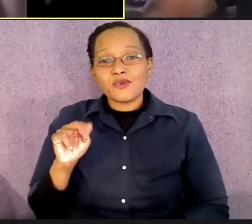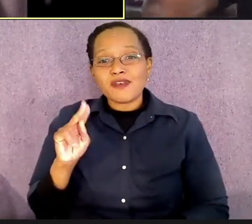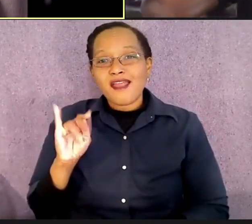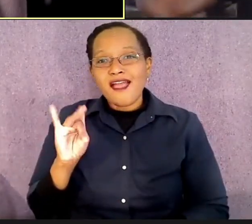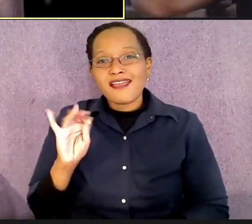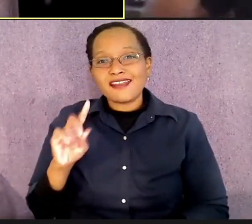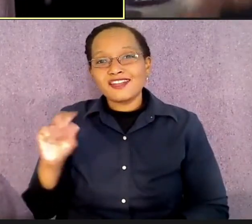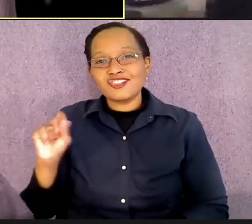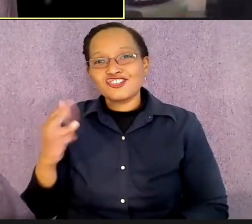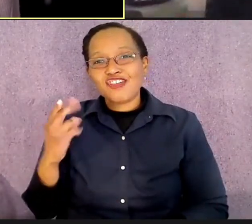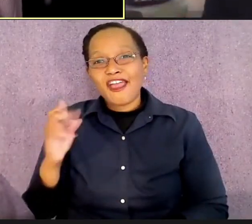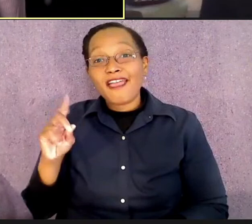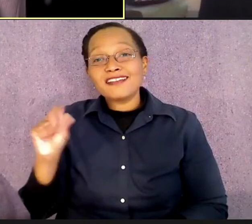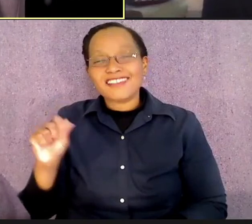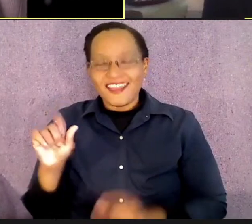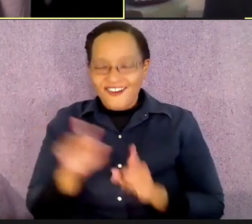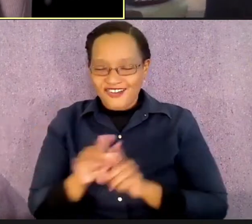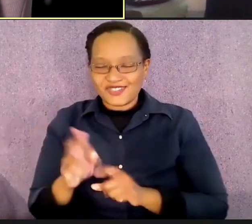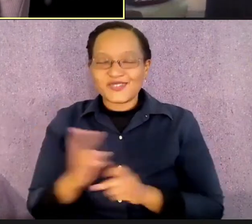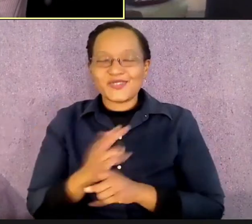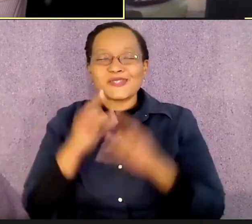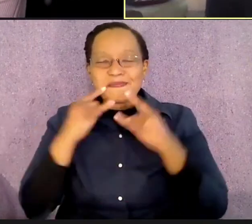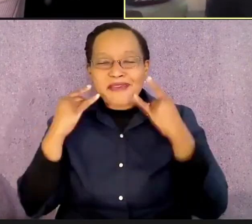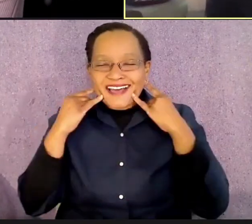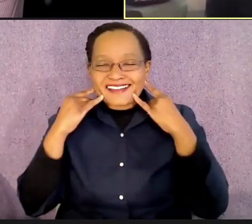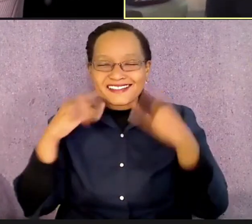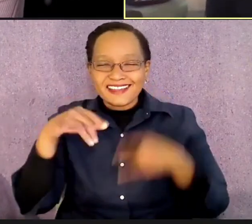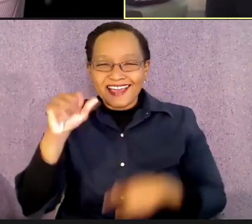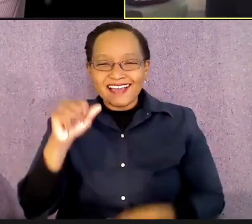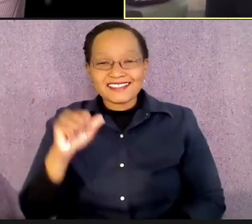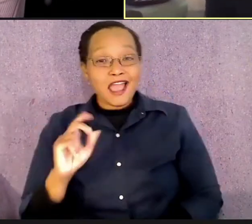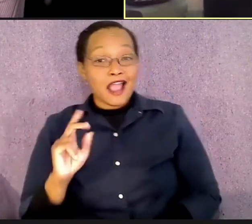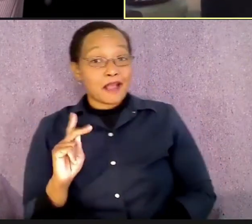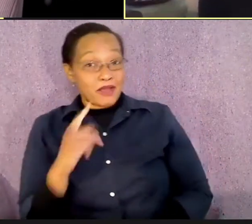wear a mask. That's an important thing too. I'm all masked up,